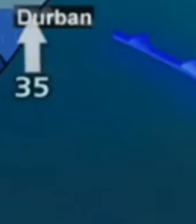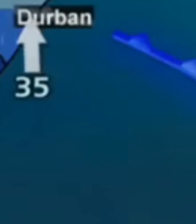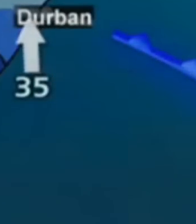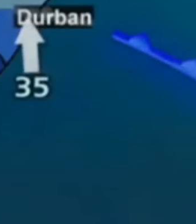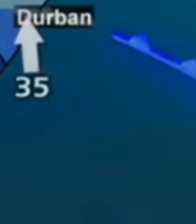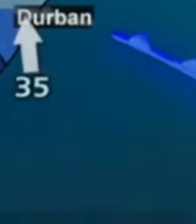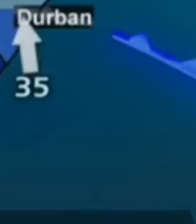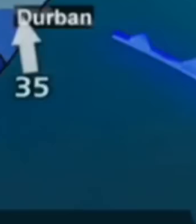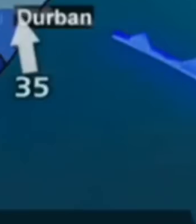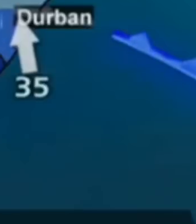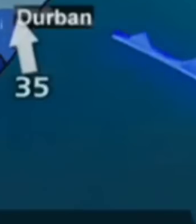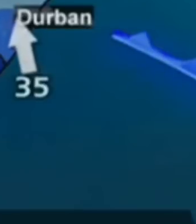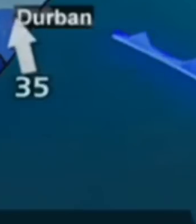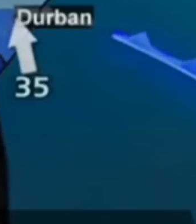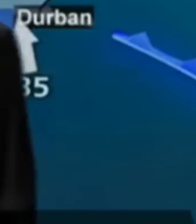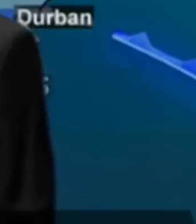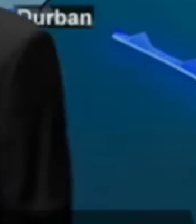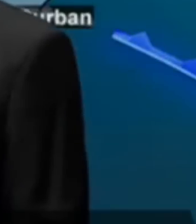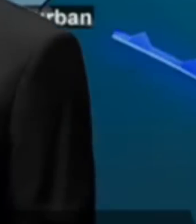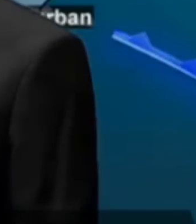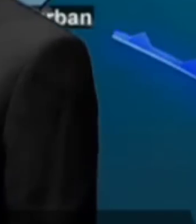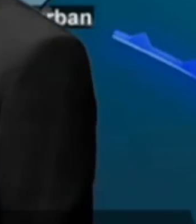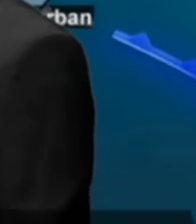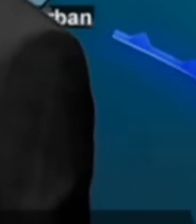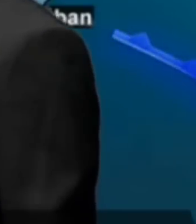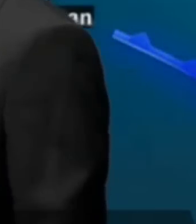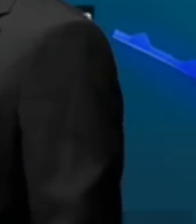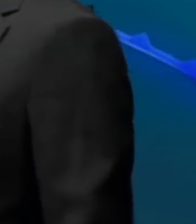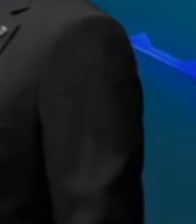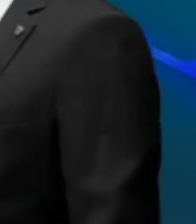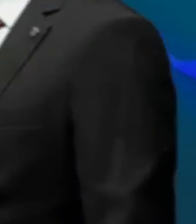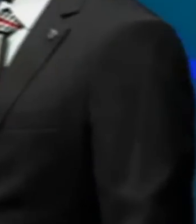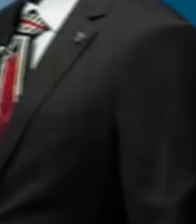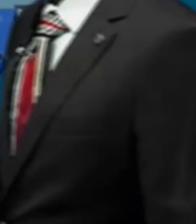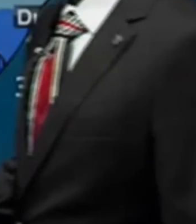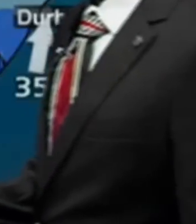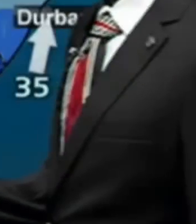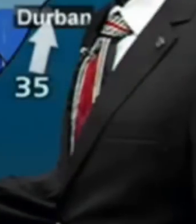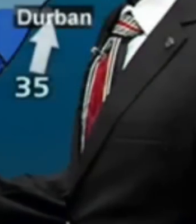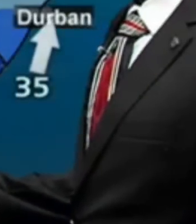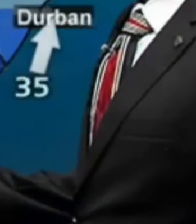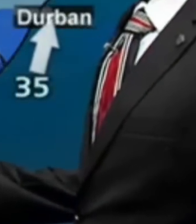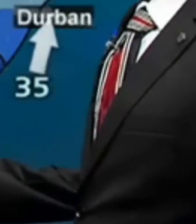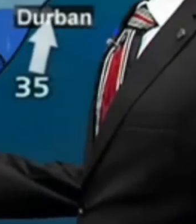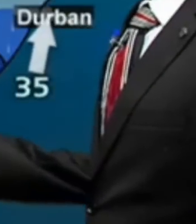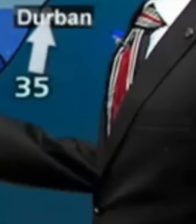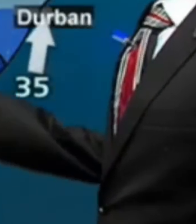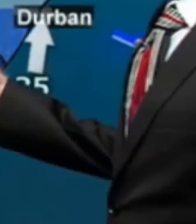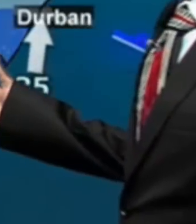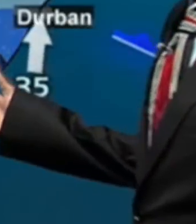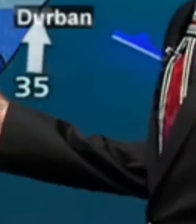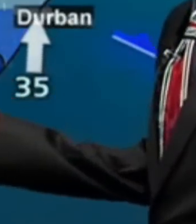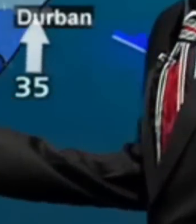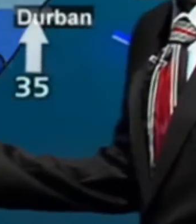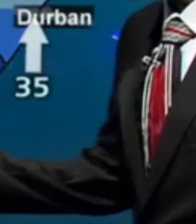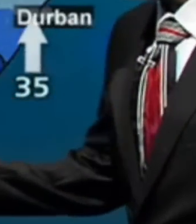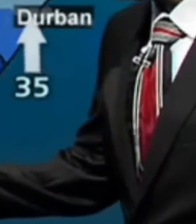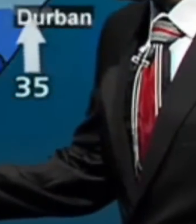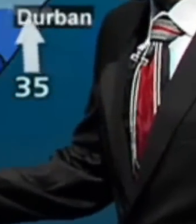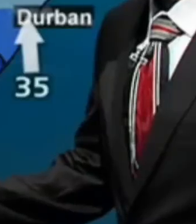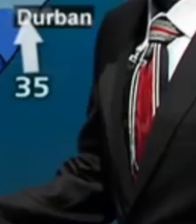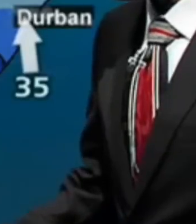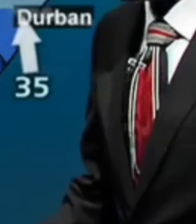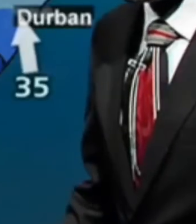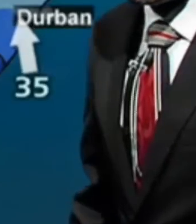mogwedi wa SABC madimeša go tša boso bošomele kgone re bona gabotse le photšola magotonya le kgabola ka dikarolong tše dilo ka bohlabela le ka borwa le tlogela kgonagalo tše di botse tša